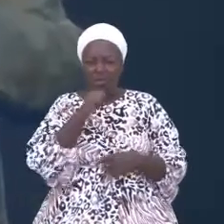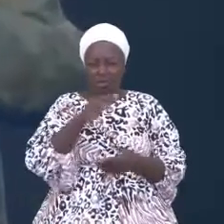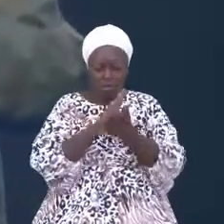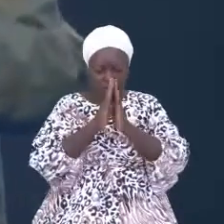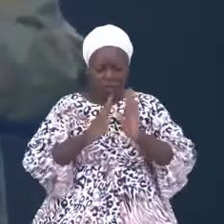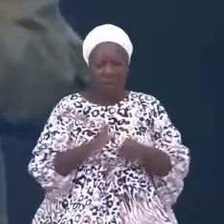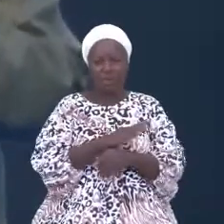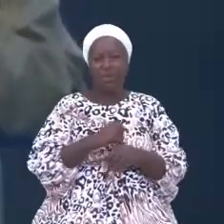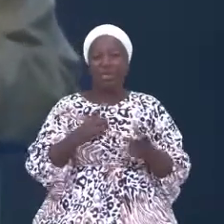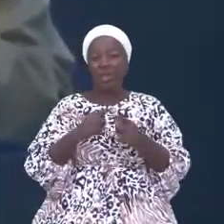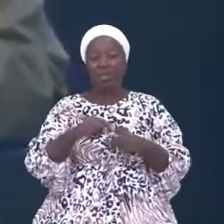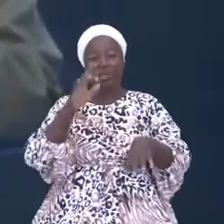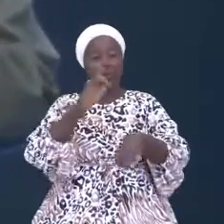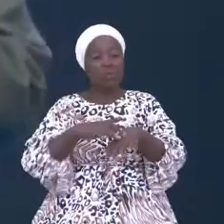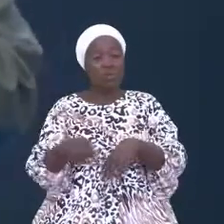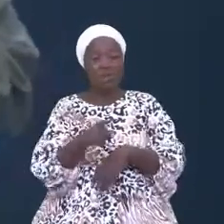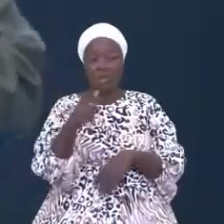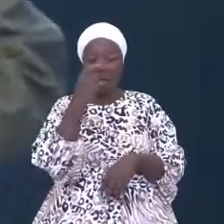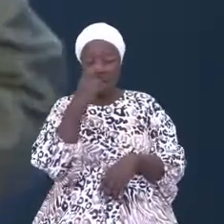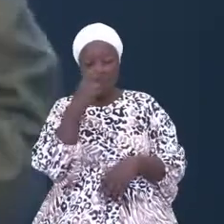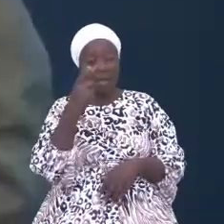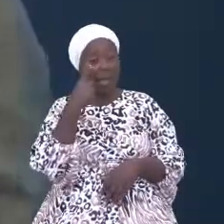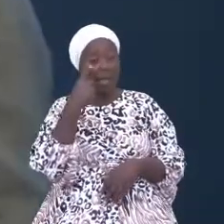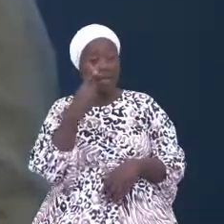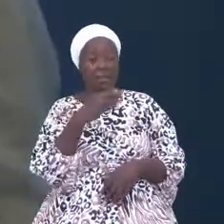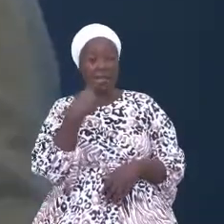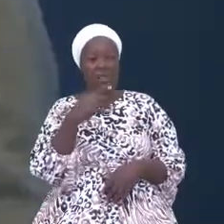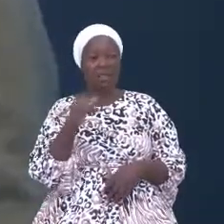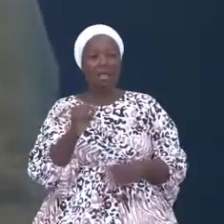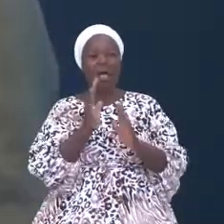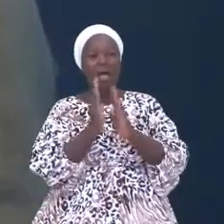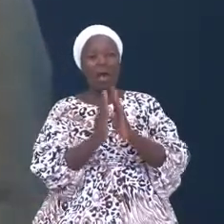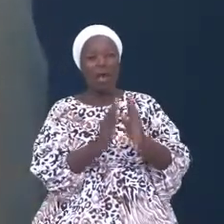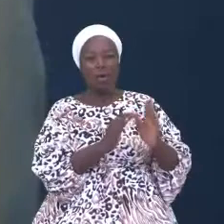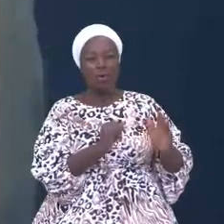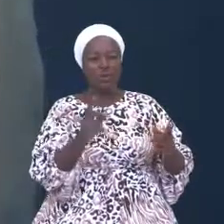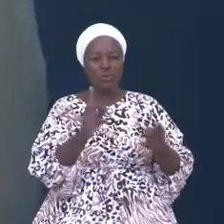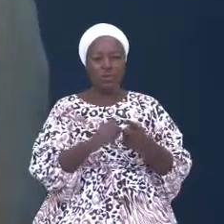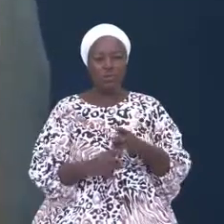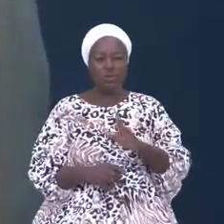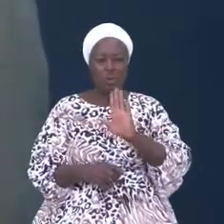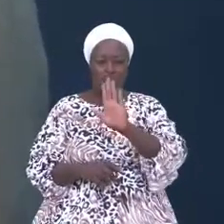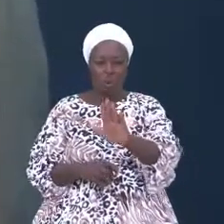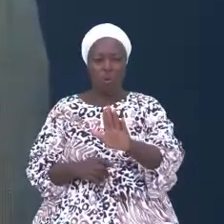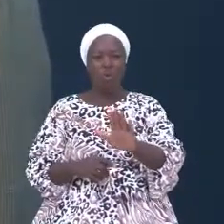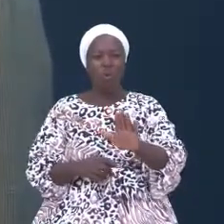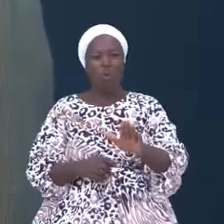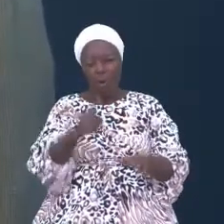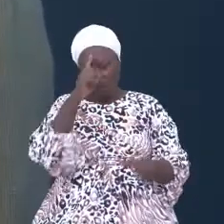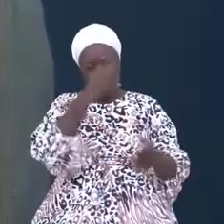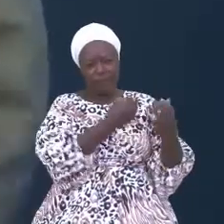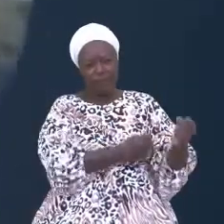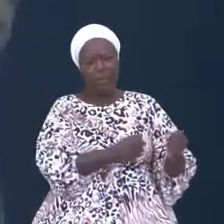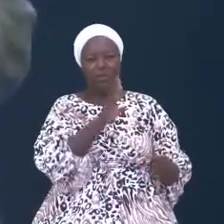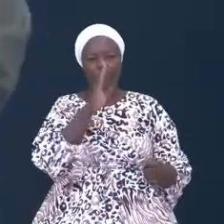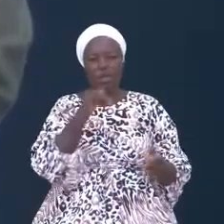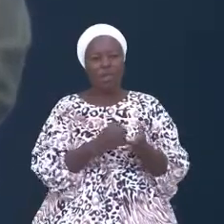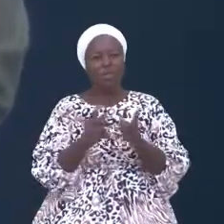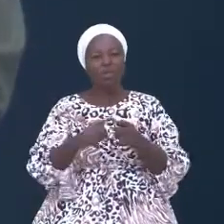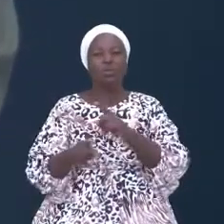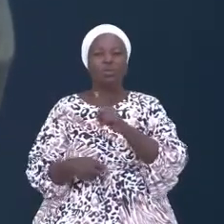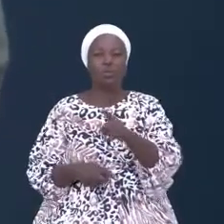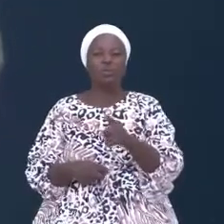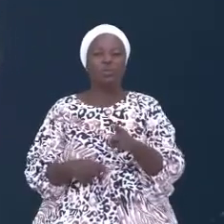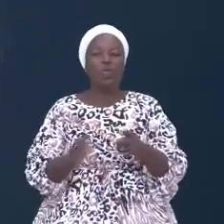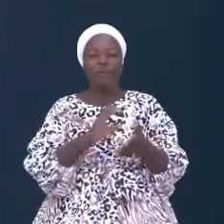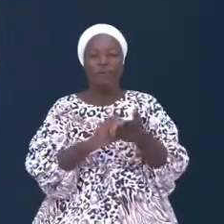And he touched their eyes, saying, according to your faith be it unto you. Verse